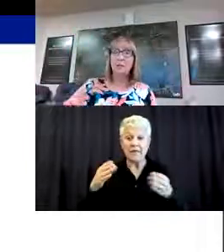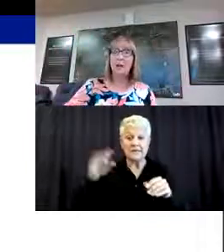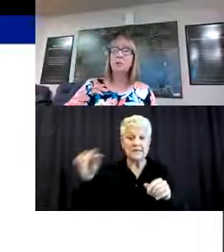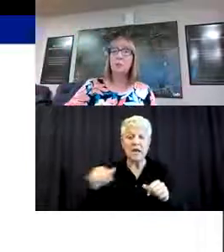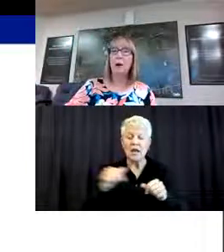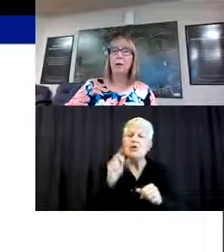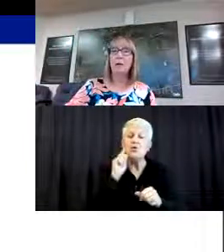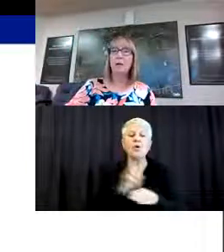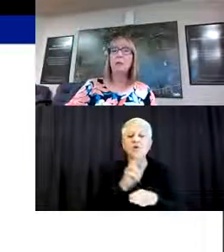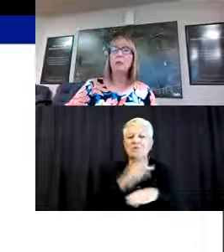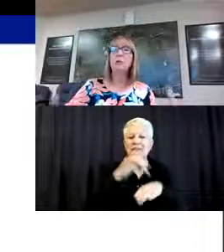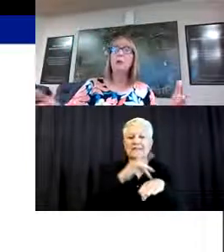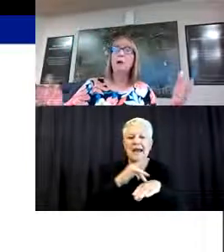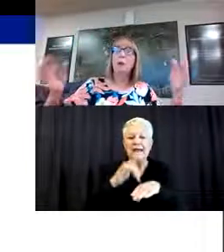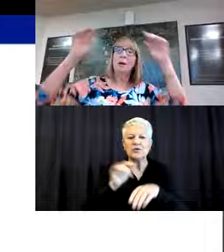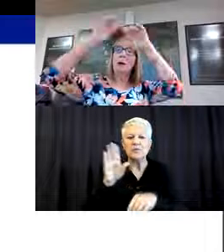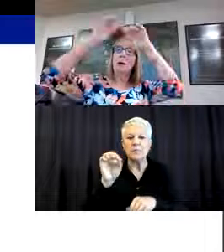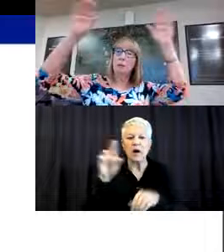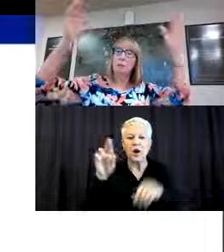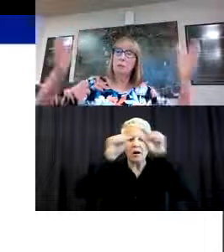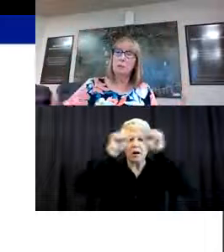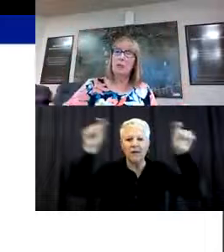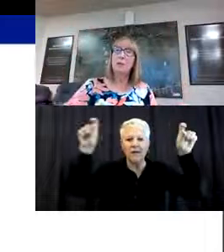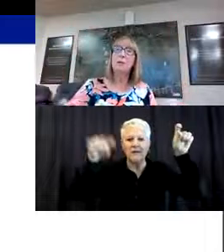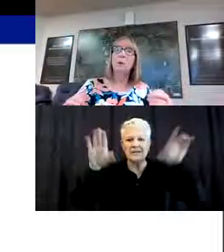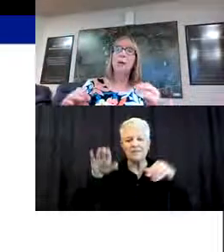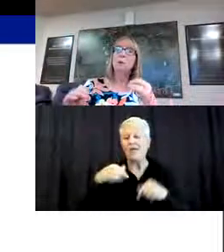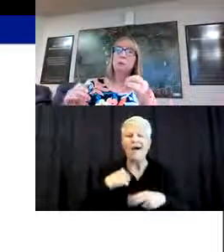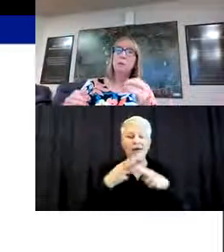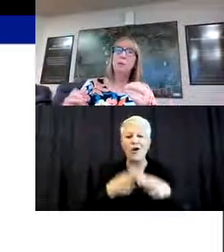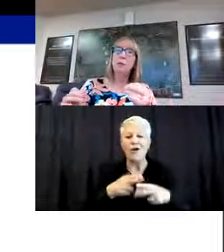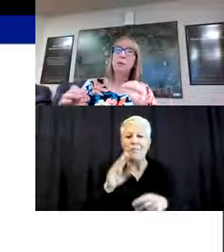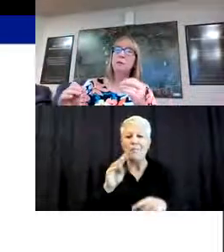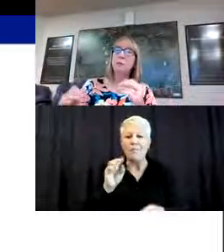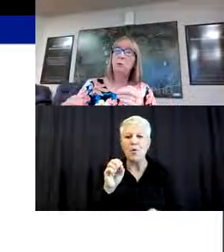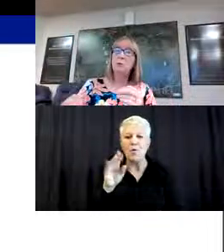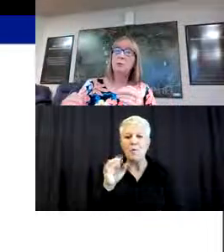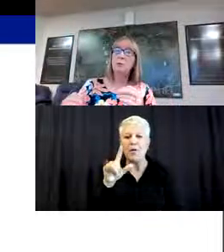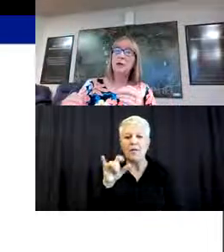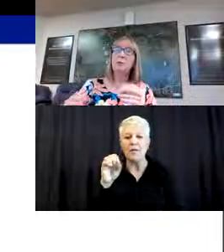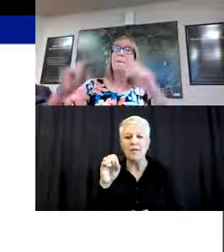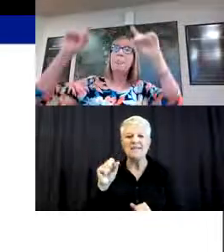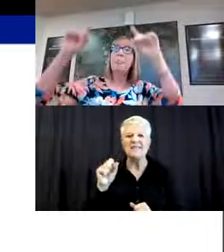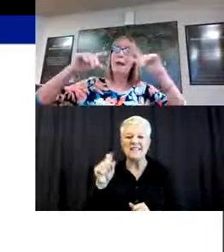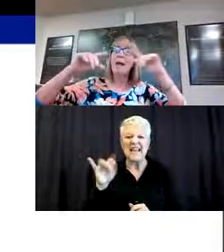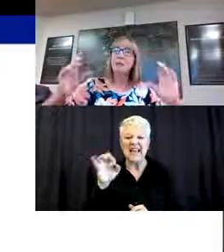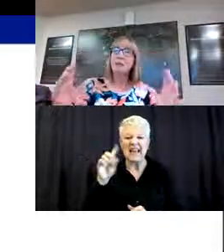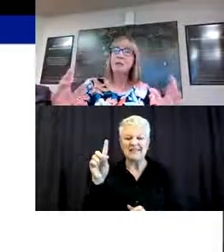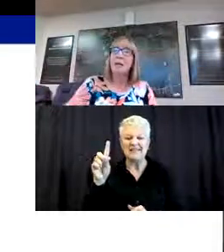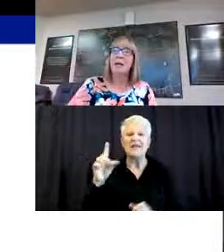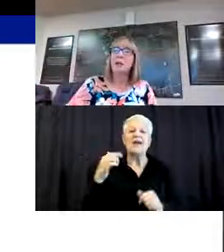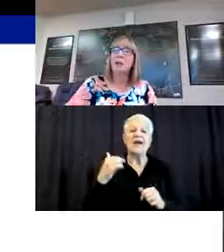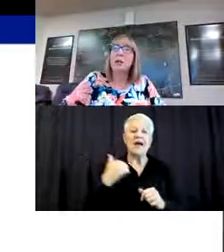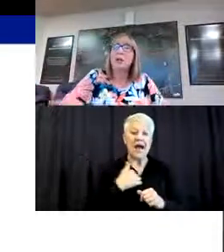be doing a tactile bar this afternoon. Well, I call it a mobile stand, and we were able to move things onto the mobile stand and have those